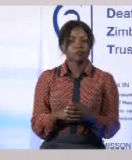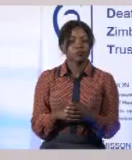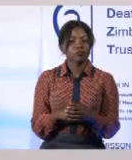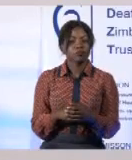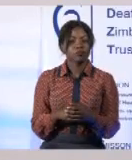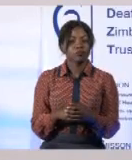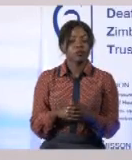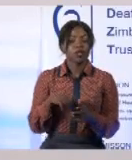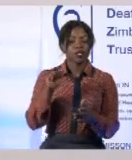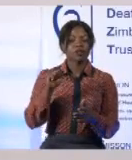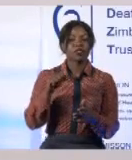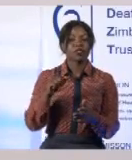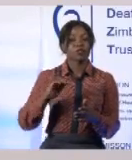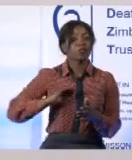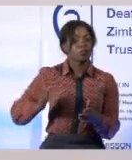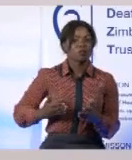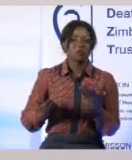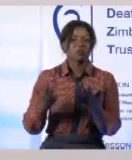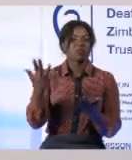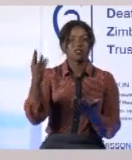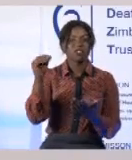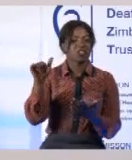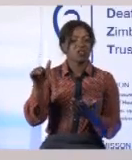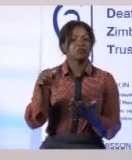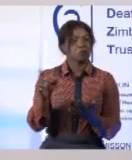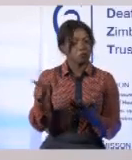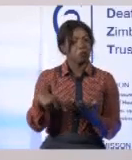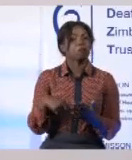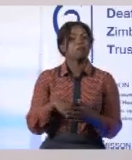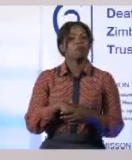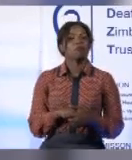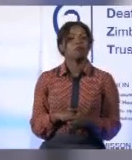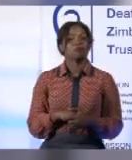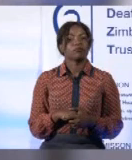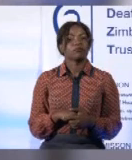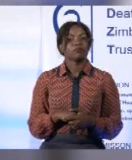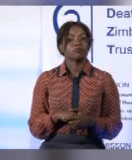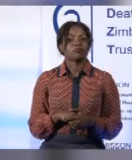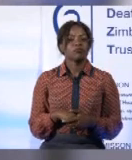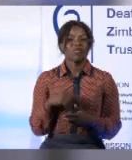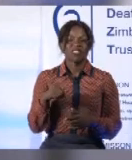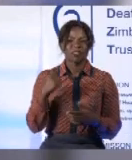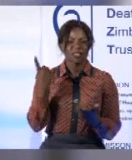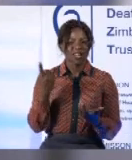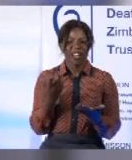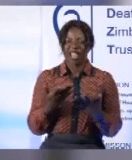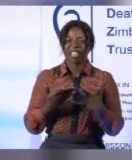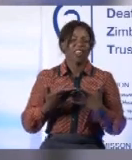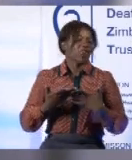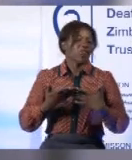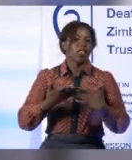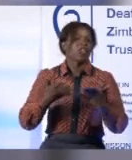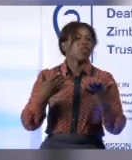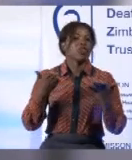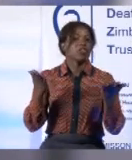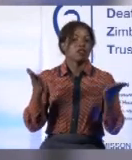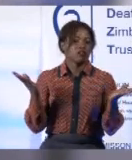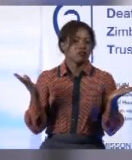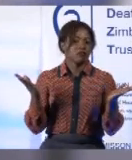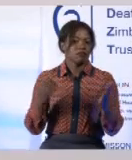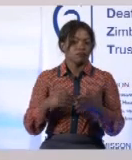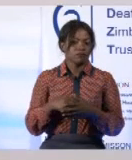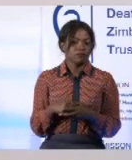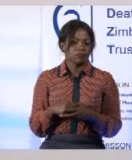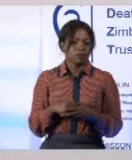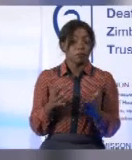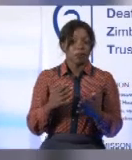you? Do you have a maximum age? Personally, I don't have a maximum age. I have a minimum age. What is